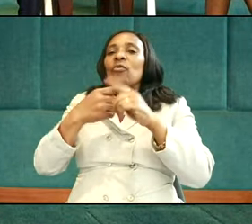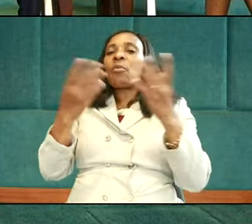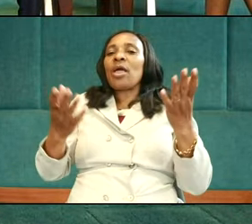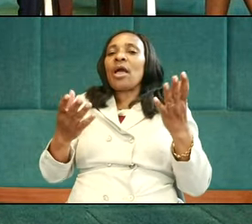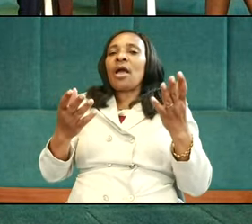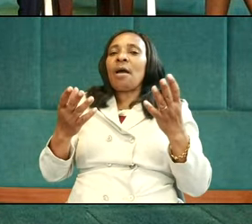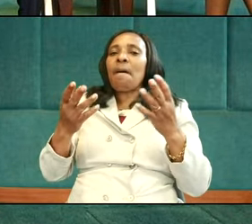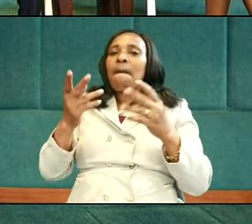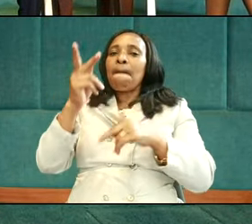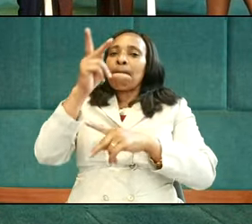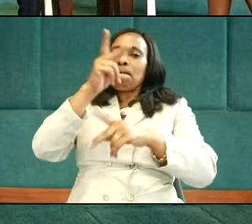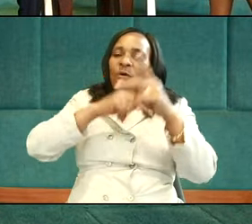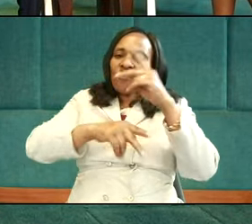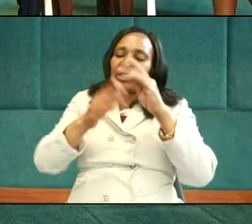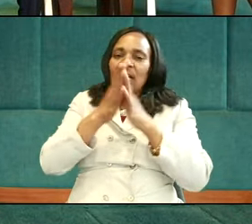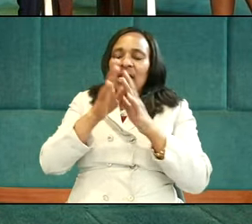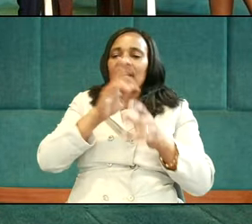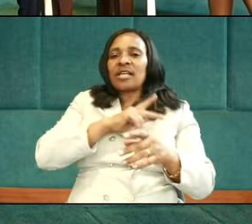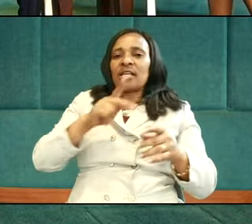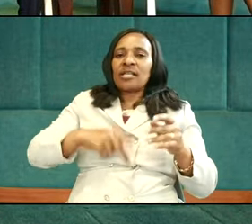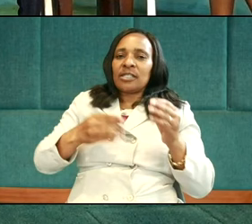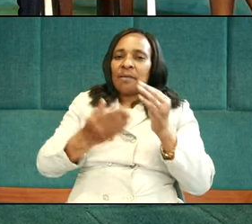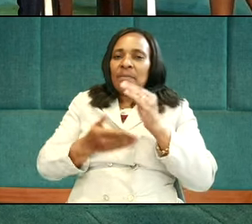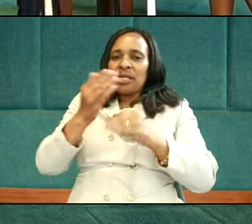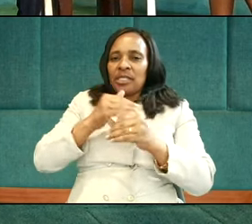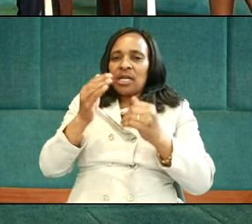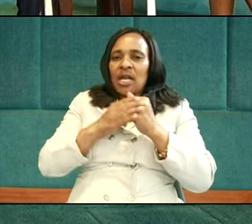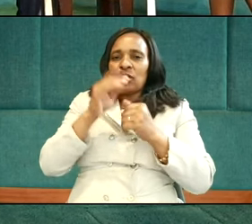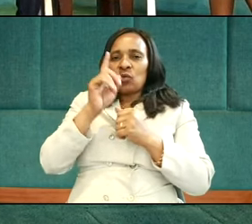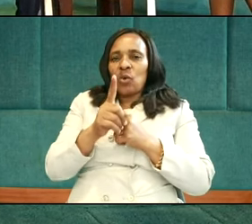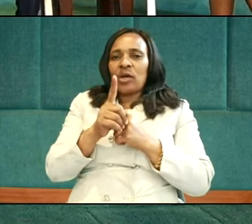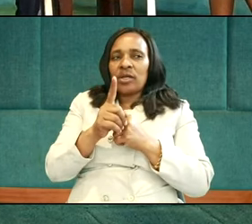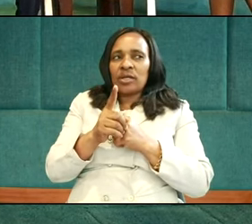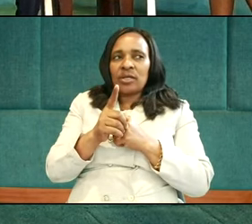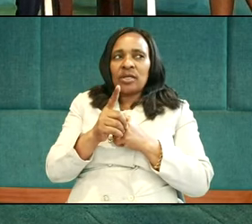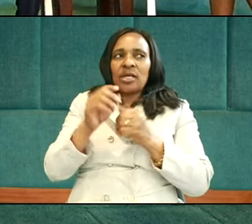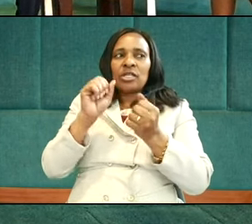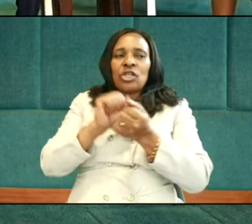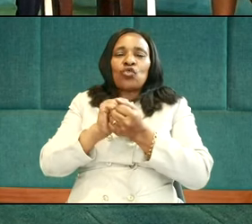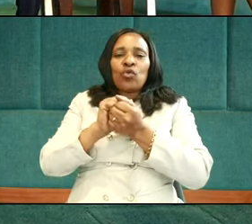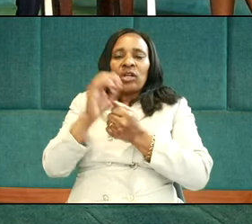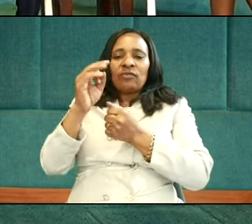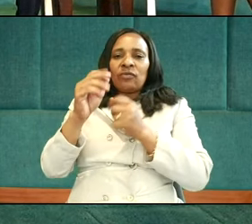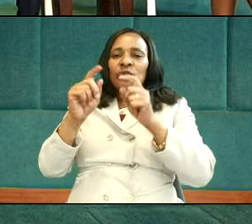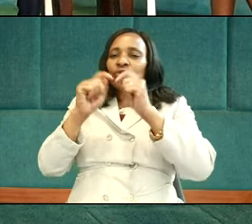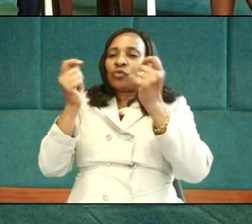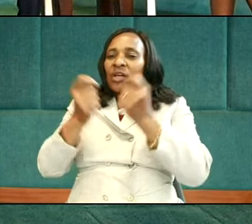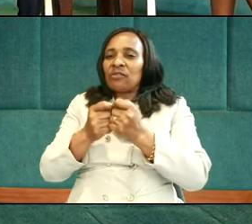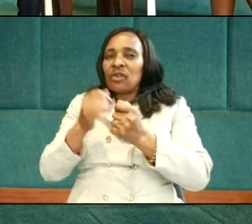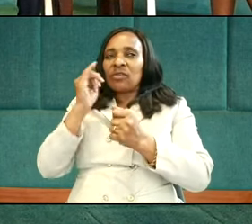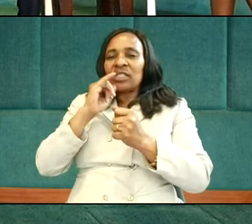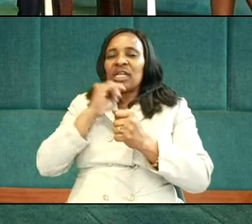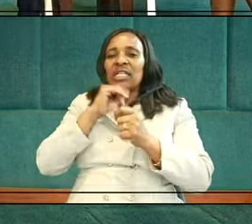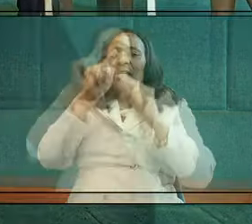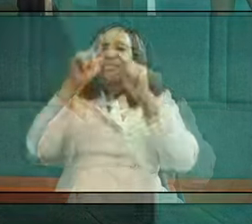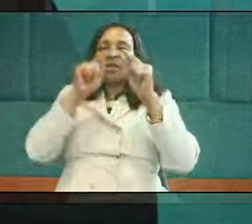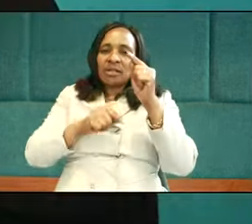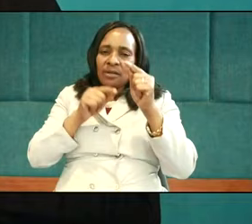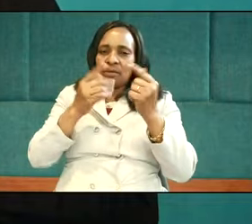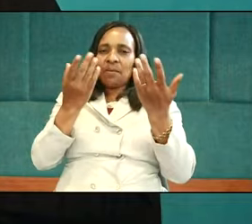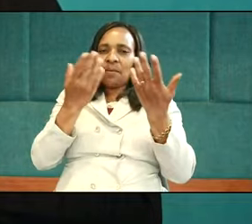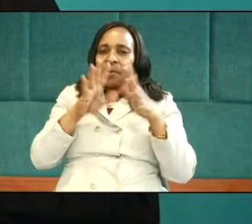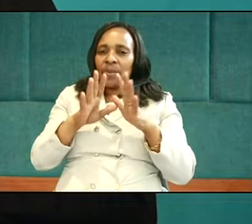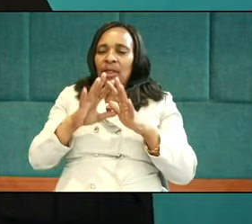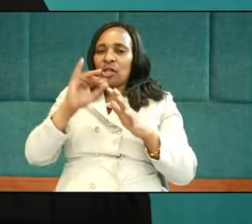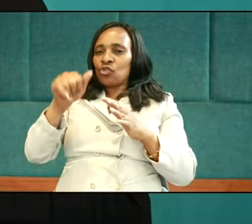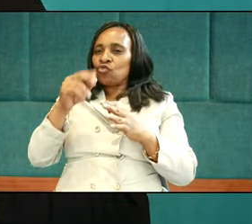of Prophets and Kings, page 91. The 12 tribes of Israel were divided, the tribes of Judah and